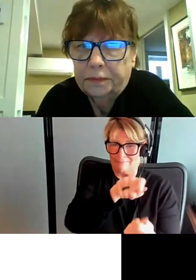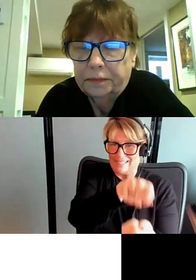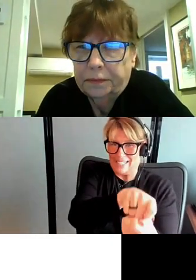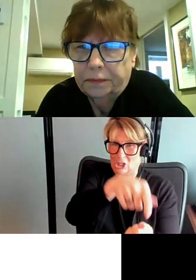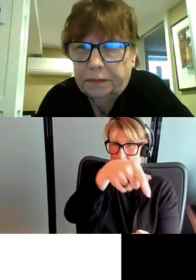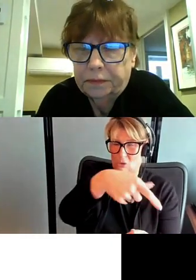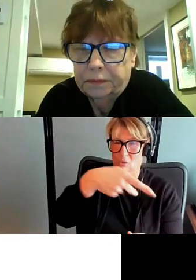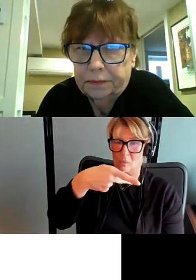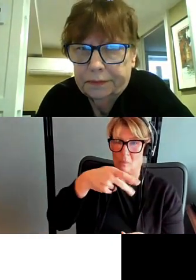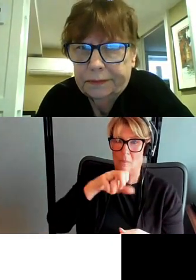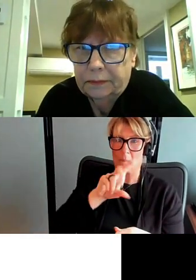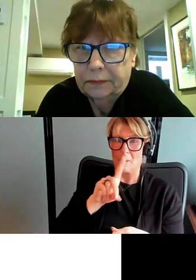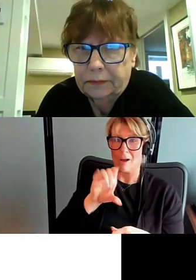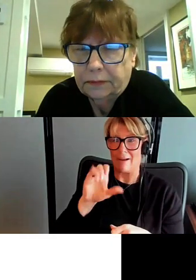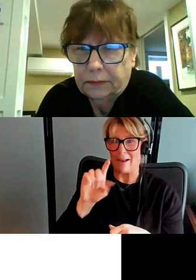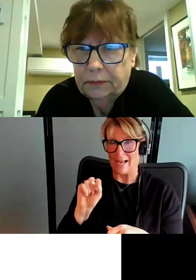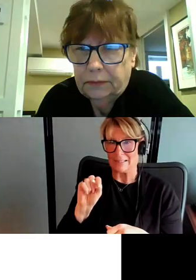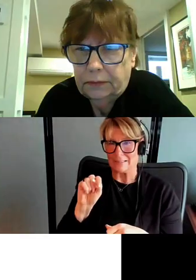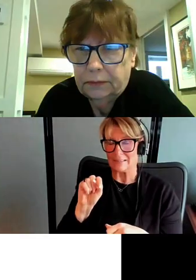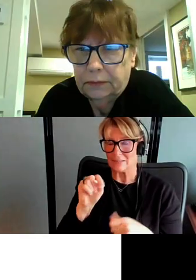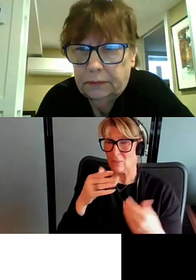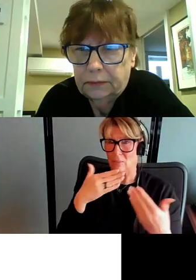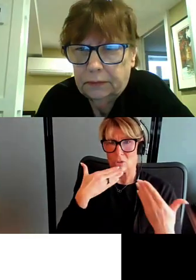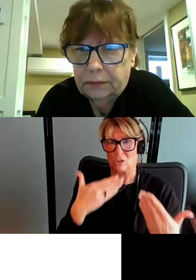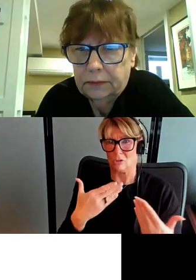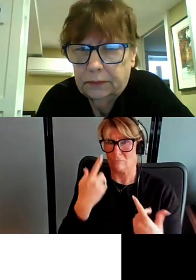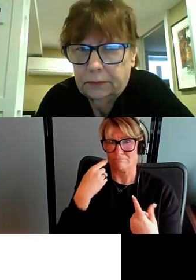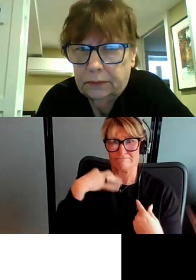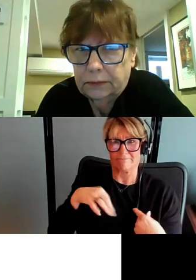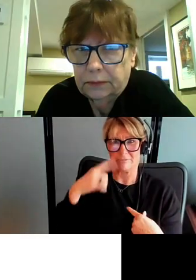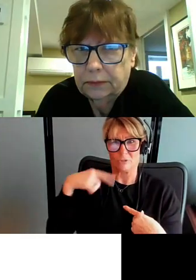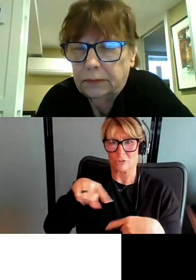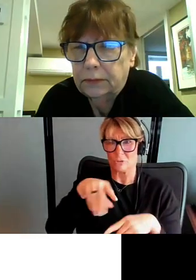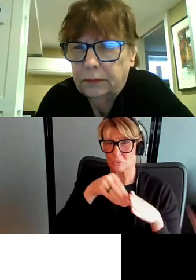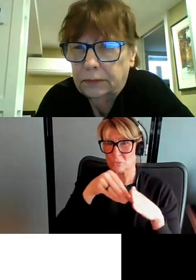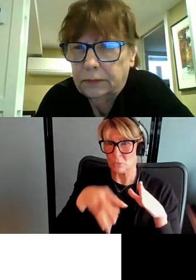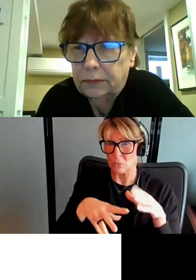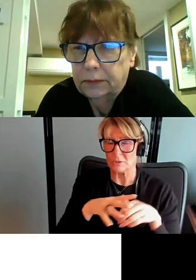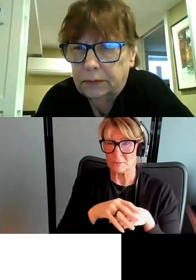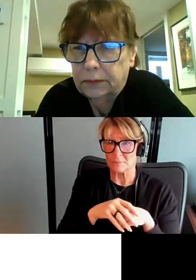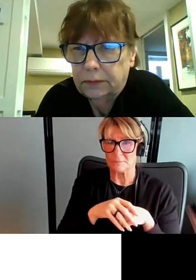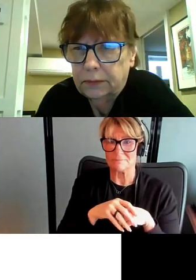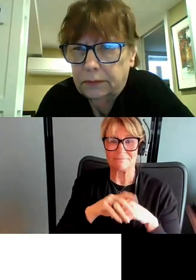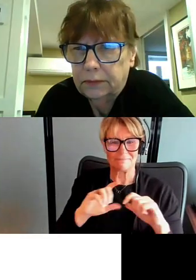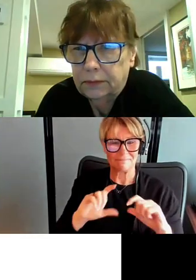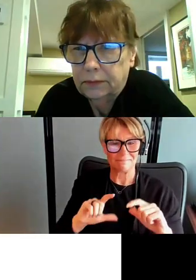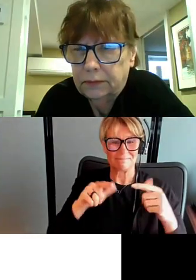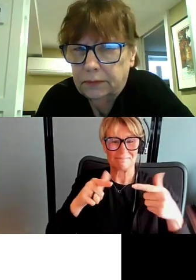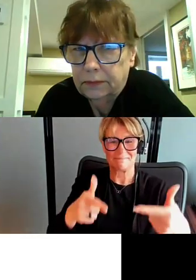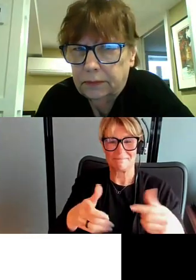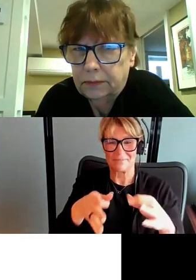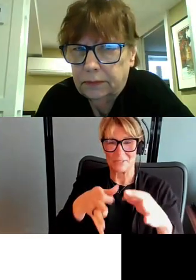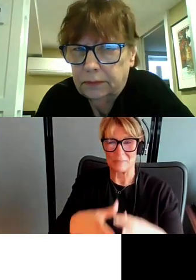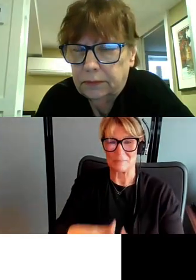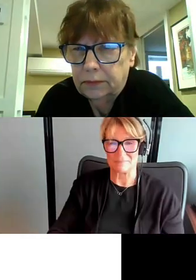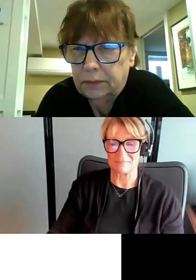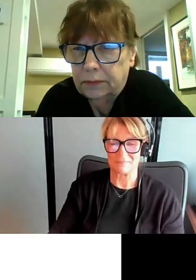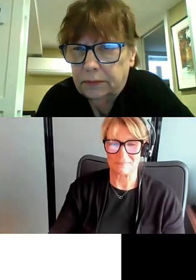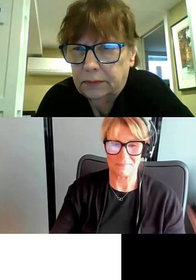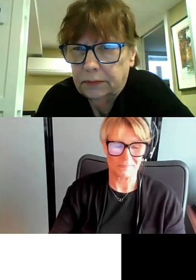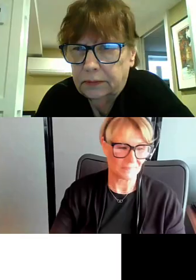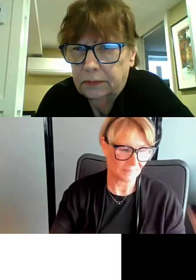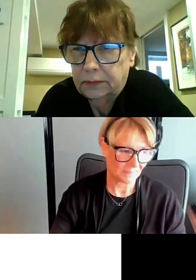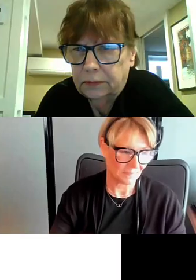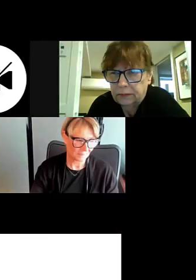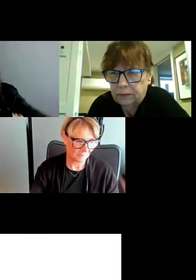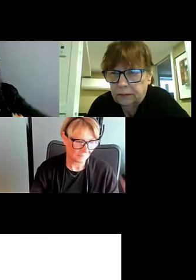And thanks, Monica, for changing the slide. But we did add these how to use a podcast a little bit with more details